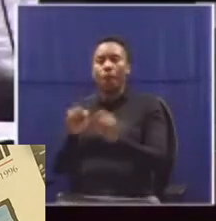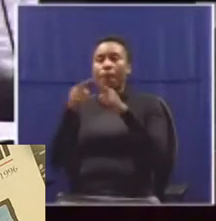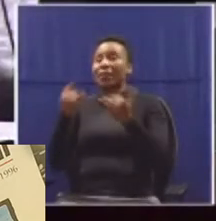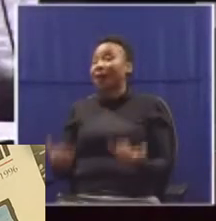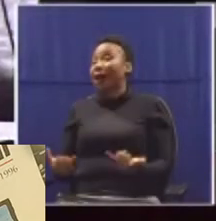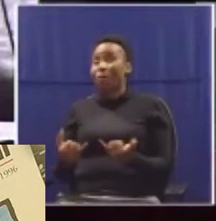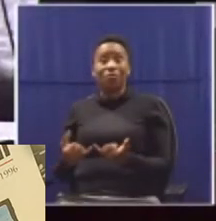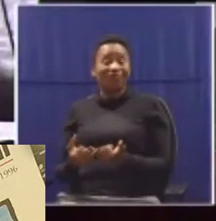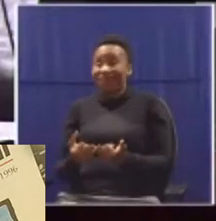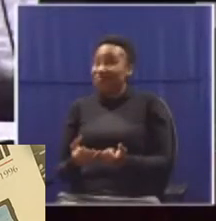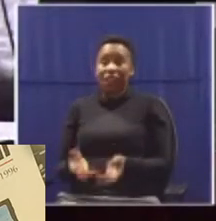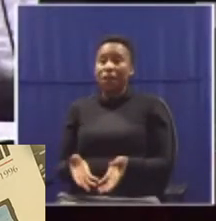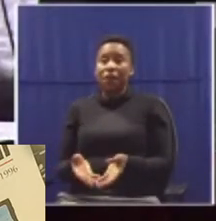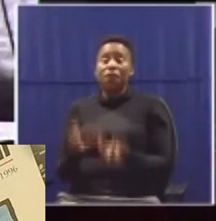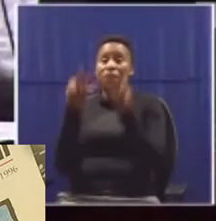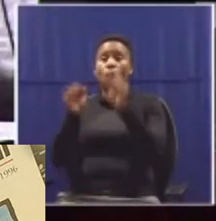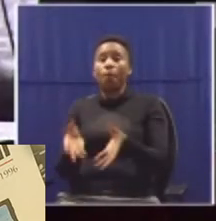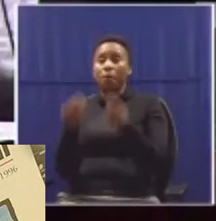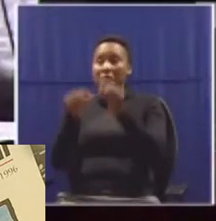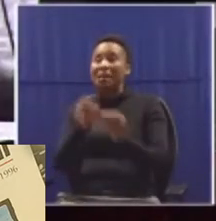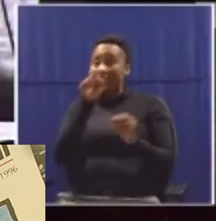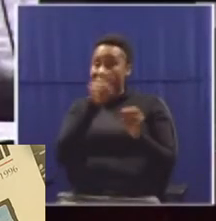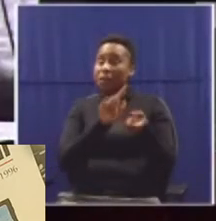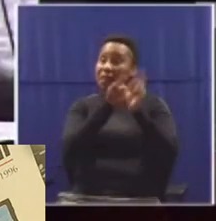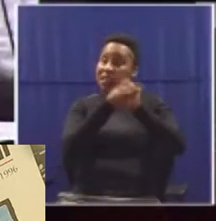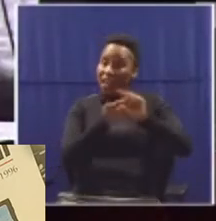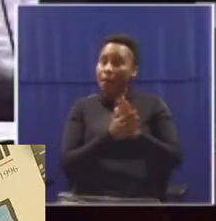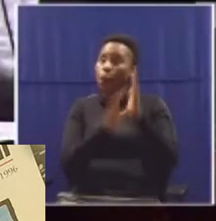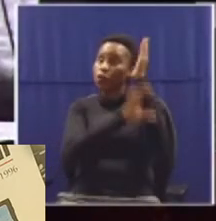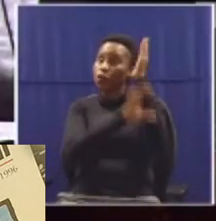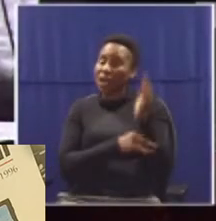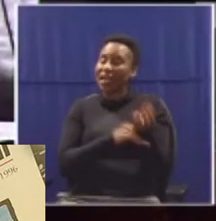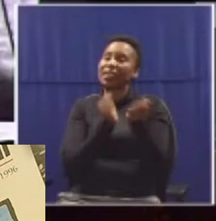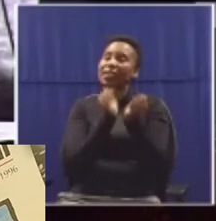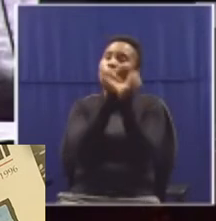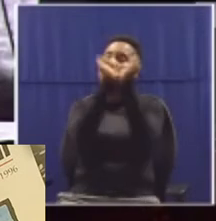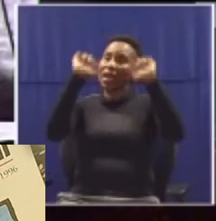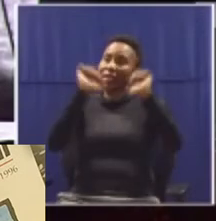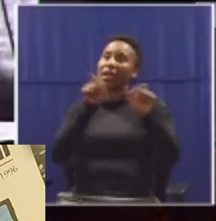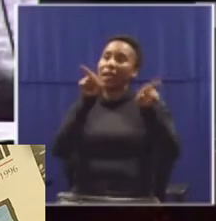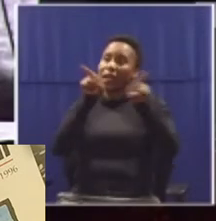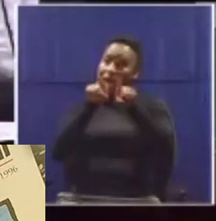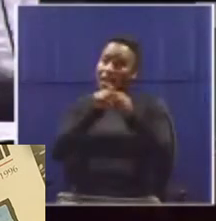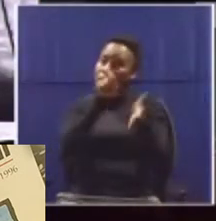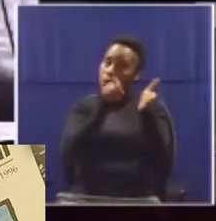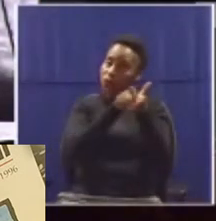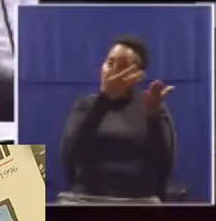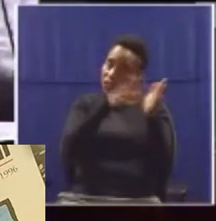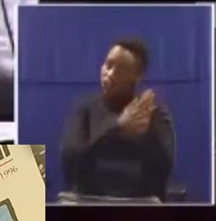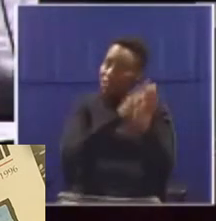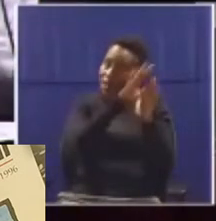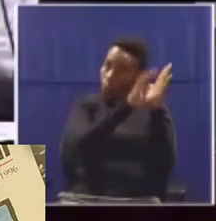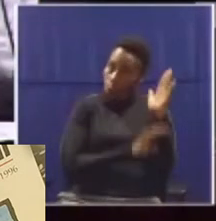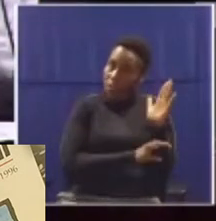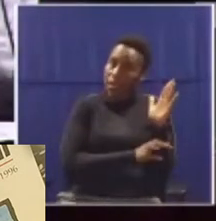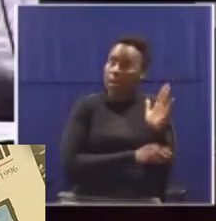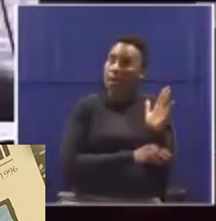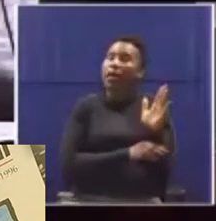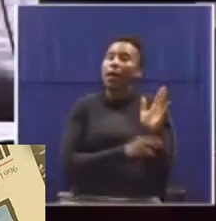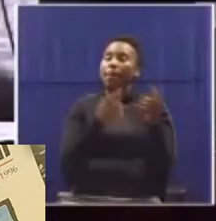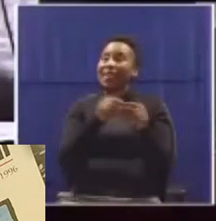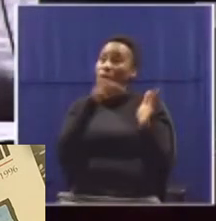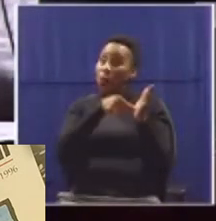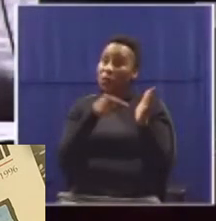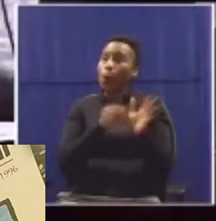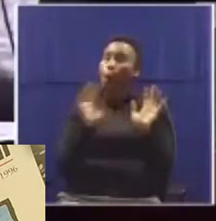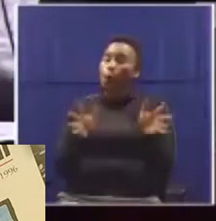gained when South Africa became a constitutional democracy as enshrined in our constitutions Bill of Rights are not worth the paper they